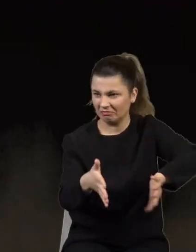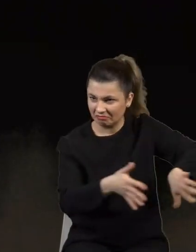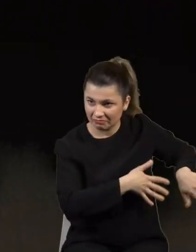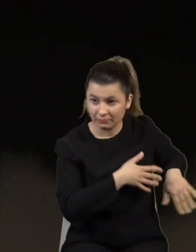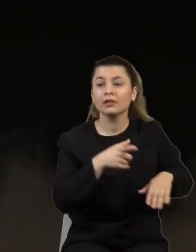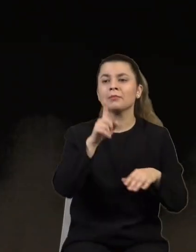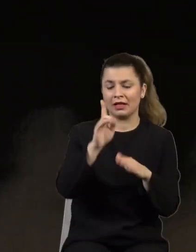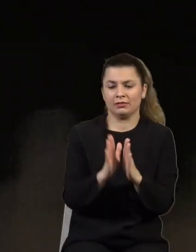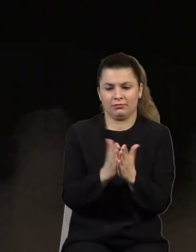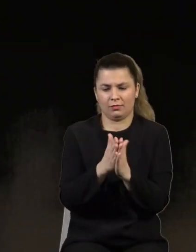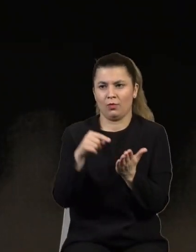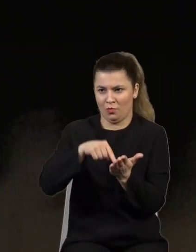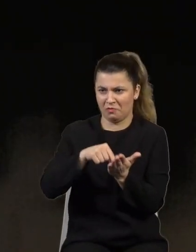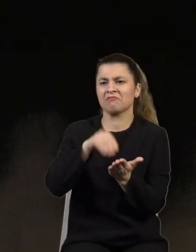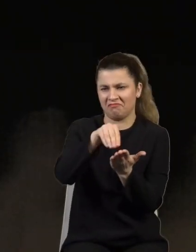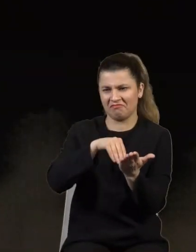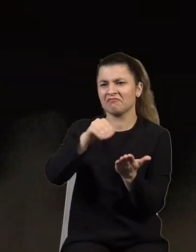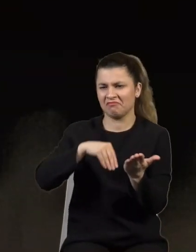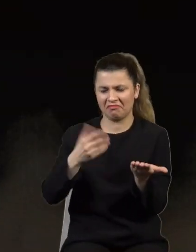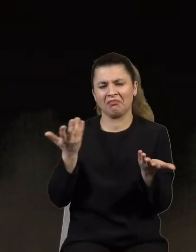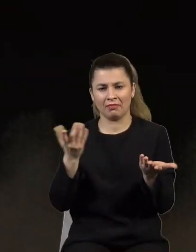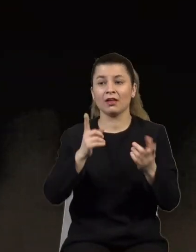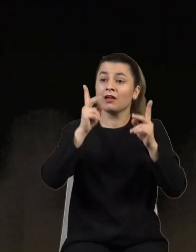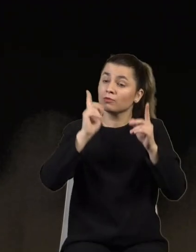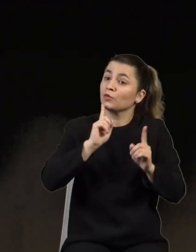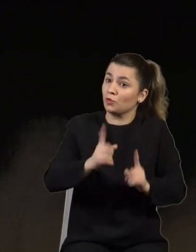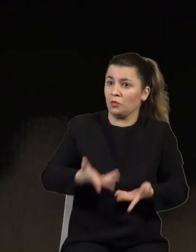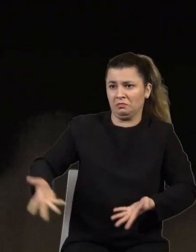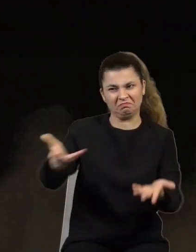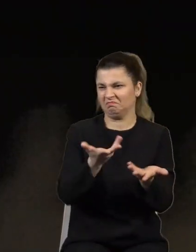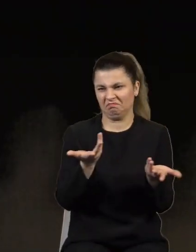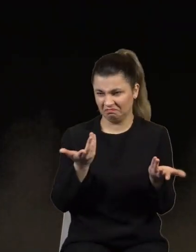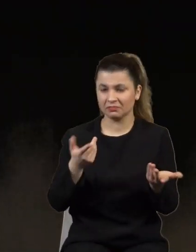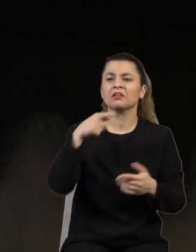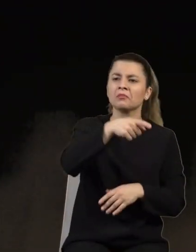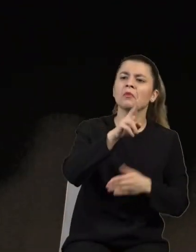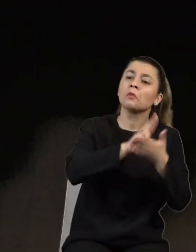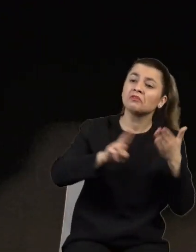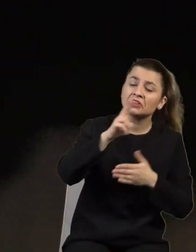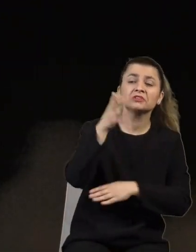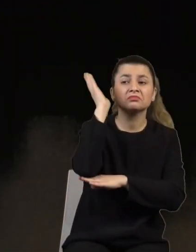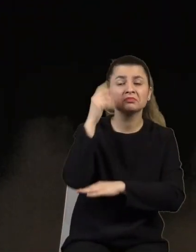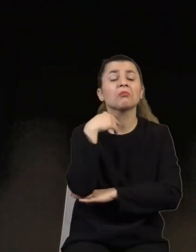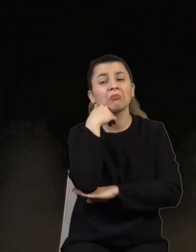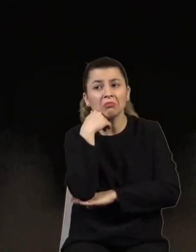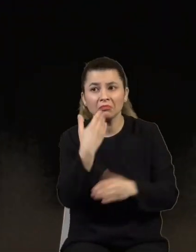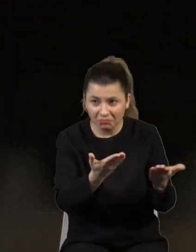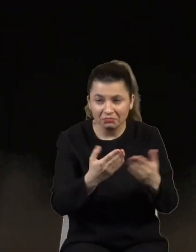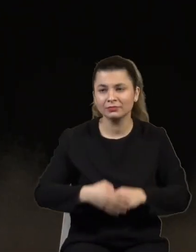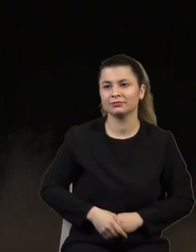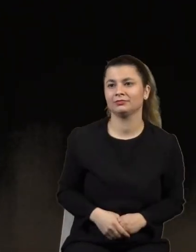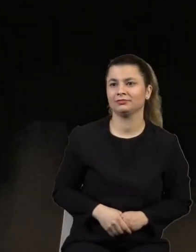on history lectures. 3 years later, the first stage of Ukrainian